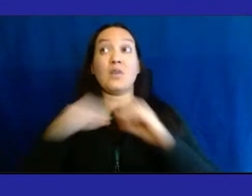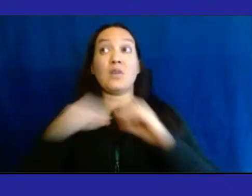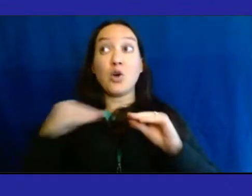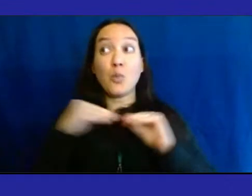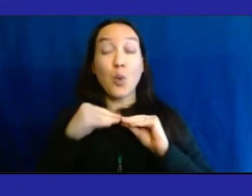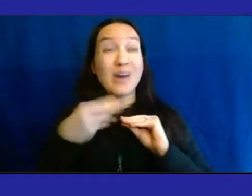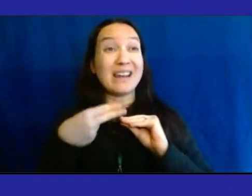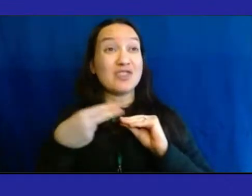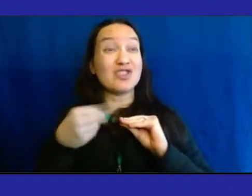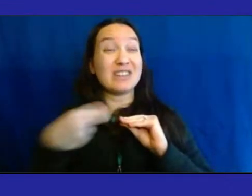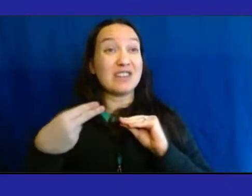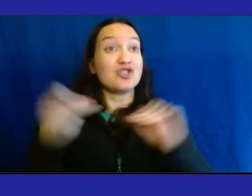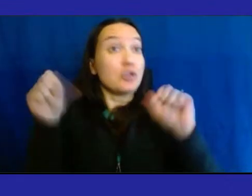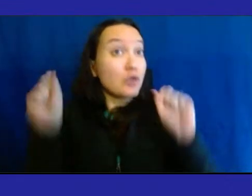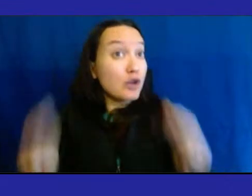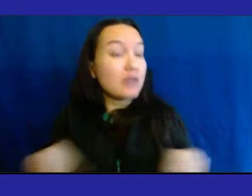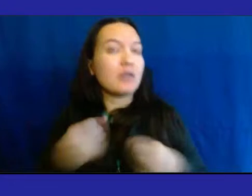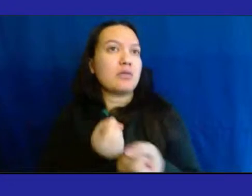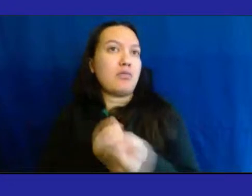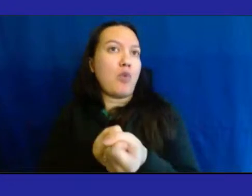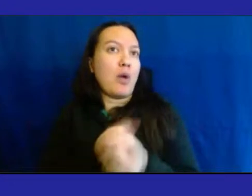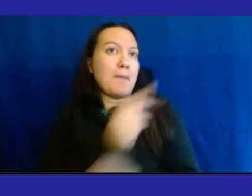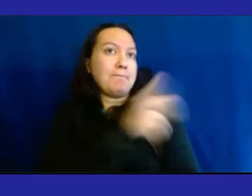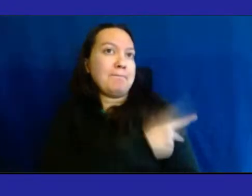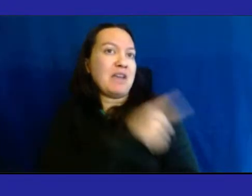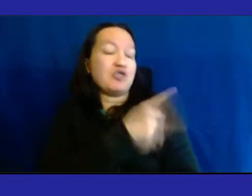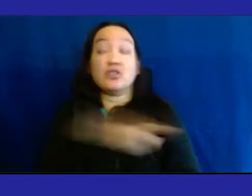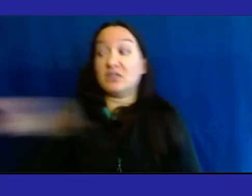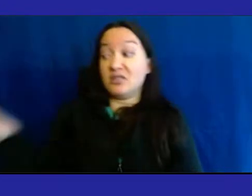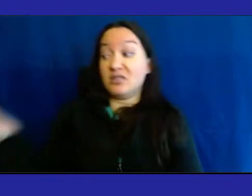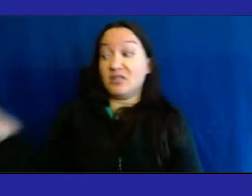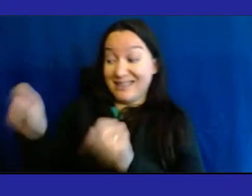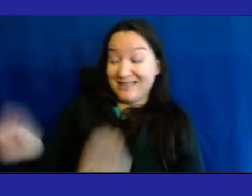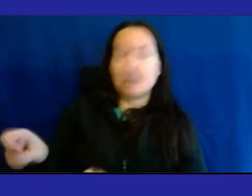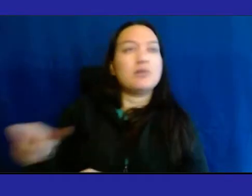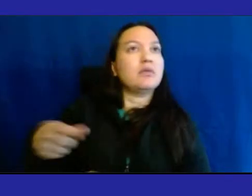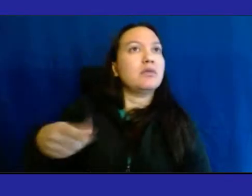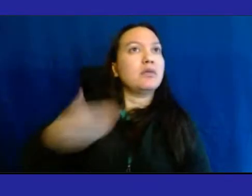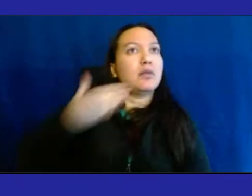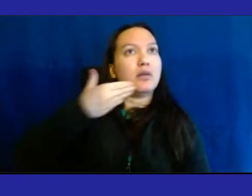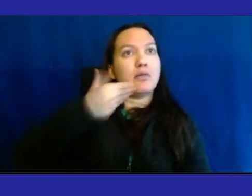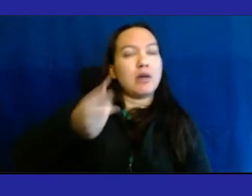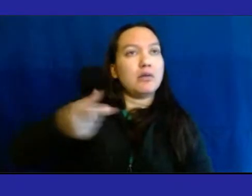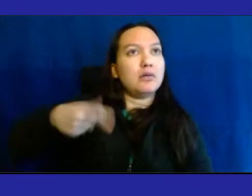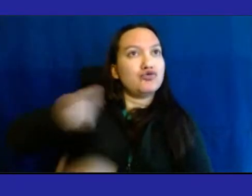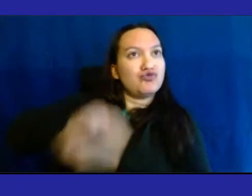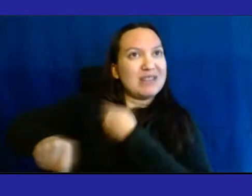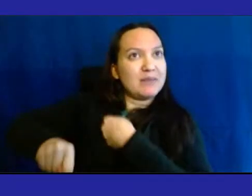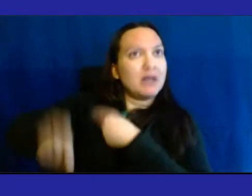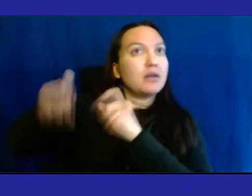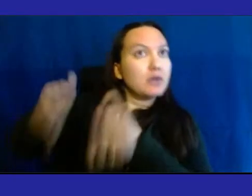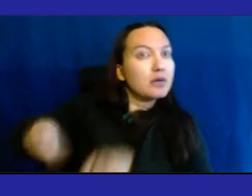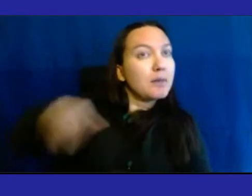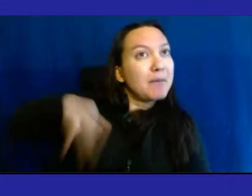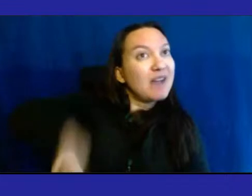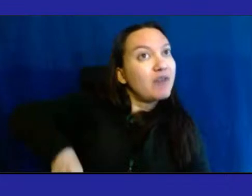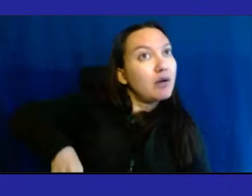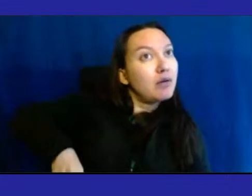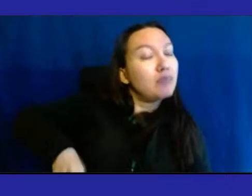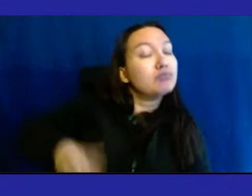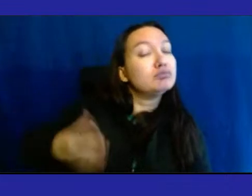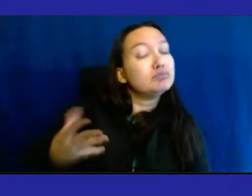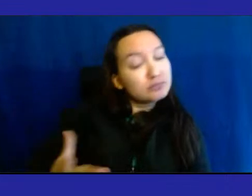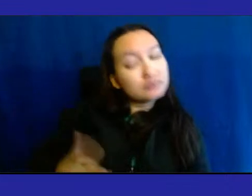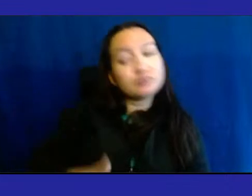H&H could do to support patients who may benefit from a transplant? And so